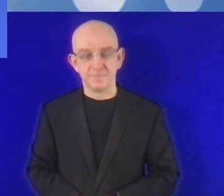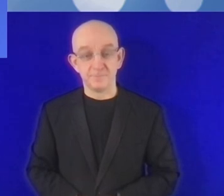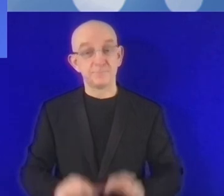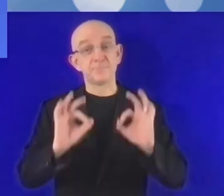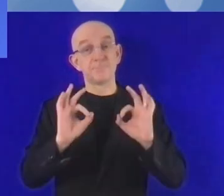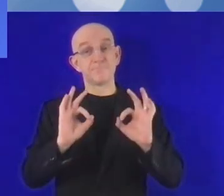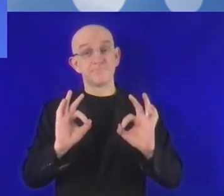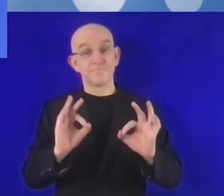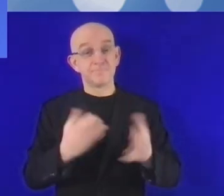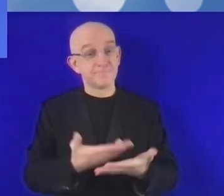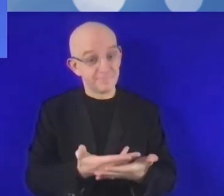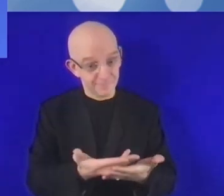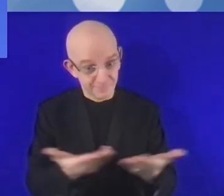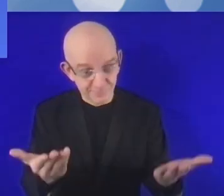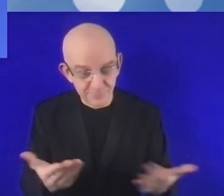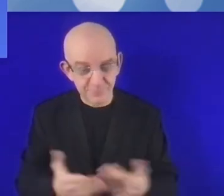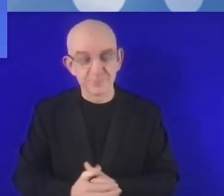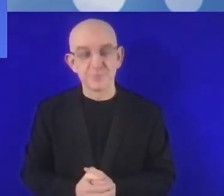and the Secretary General